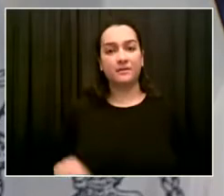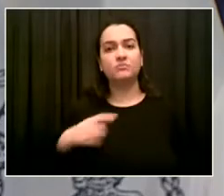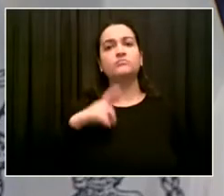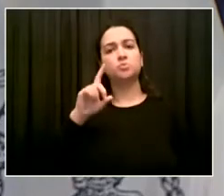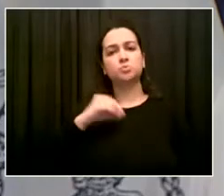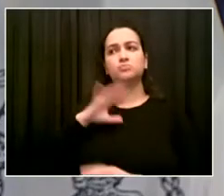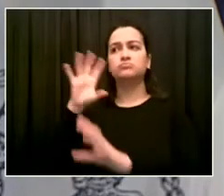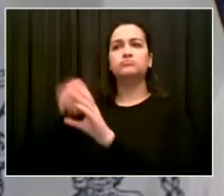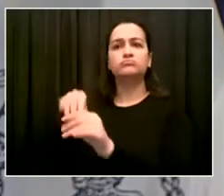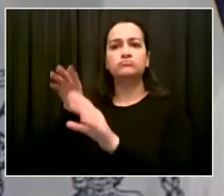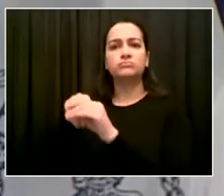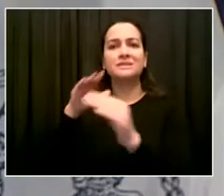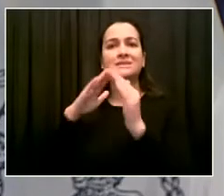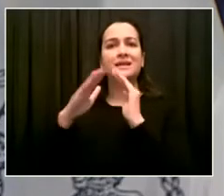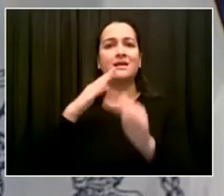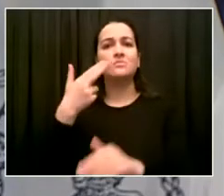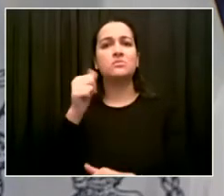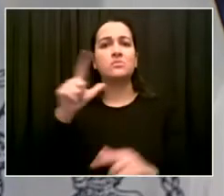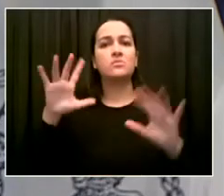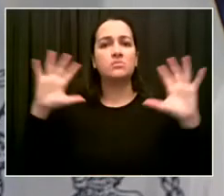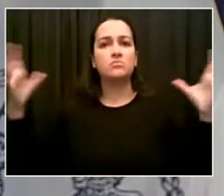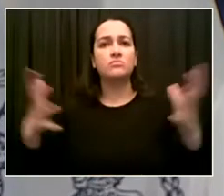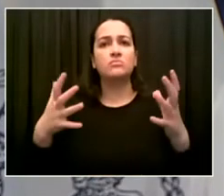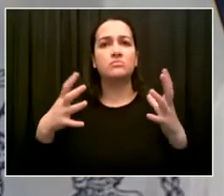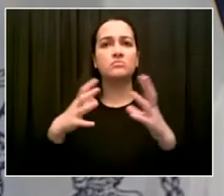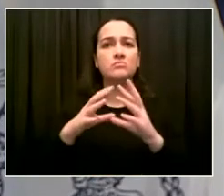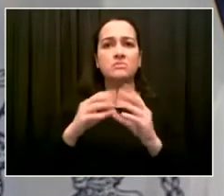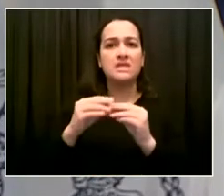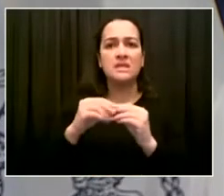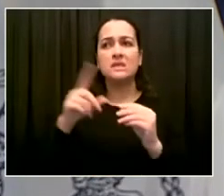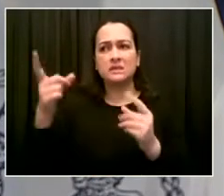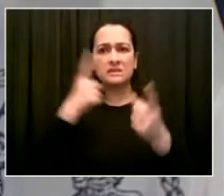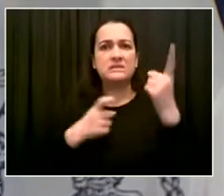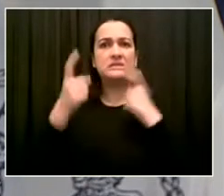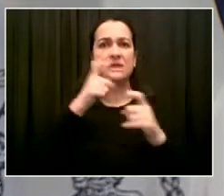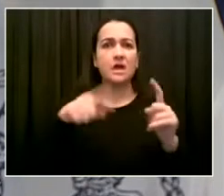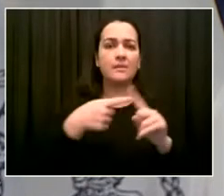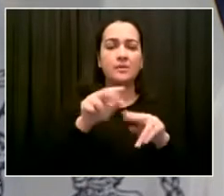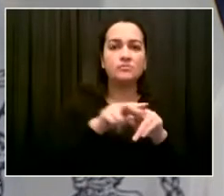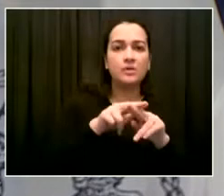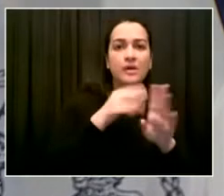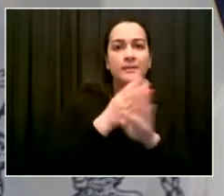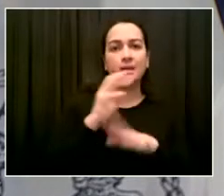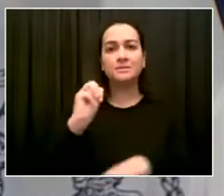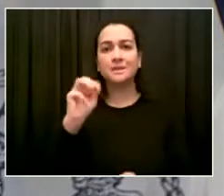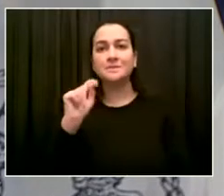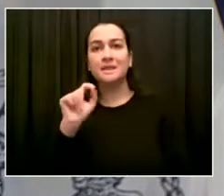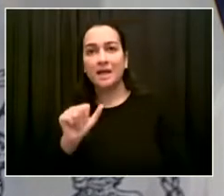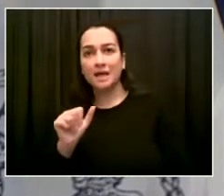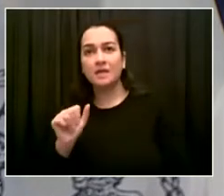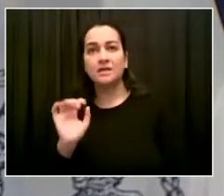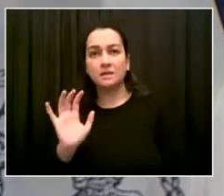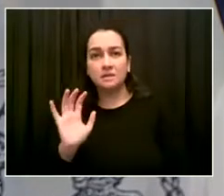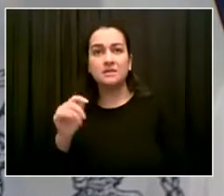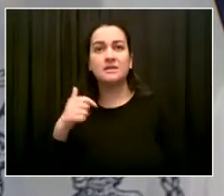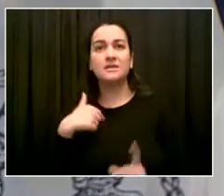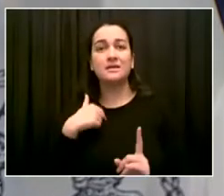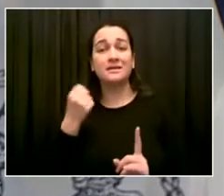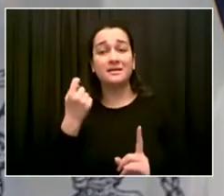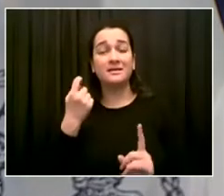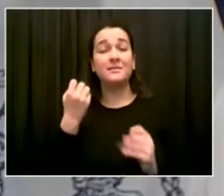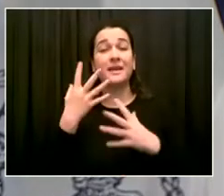decades ago in part to create that confusion purposefully, to keep accountability from residing in any elected official.